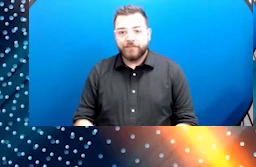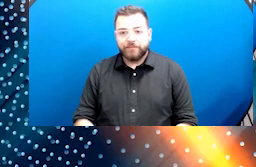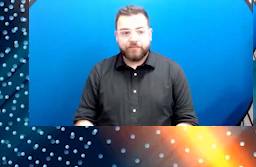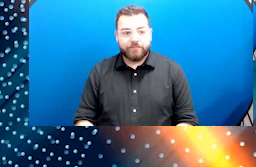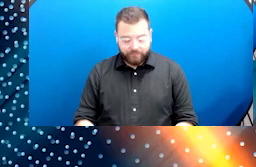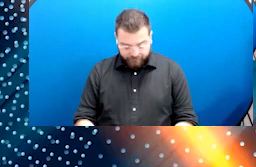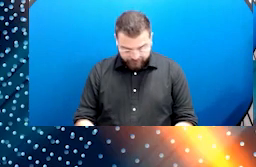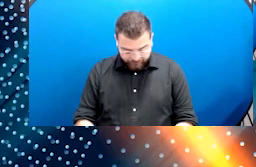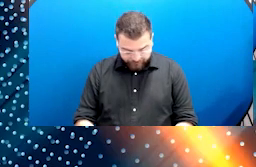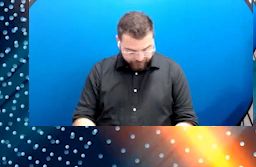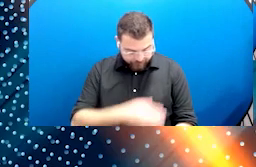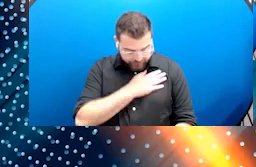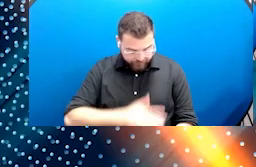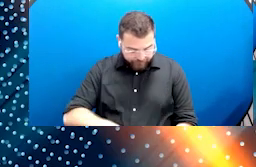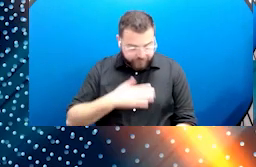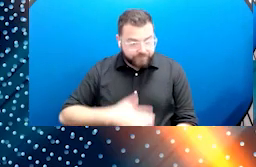right, but wait.